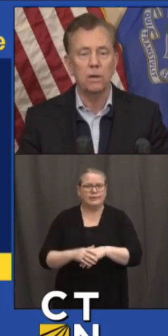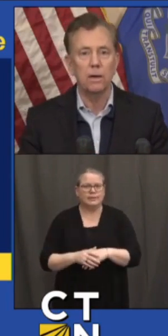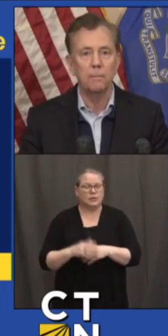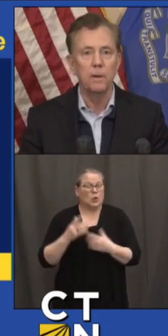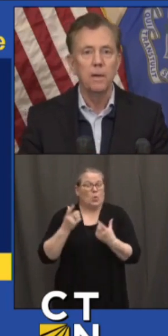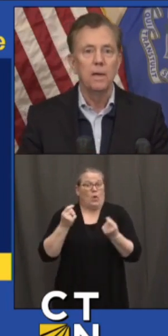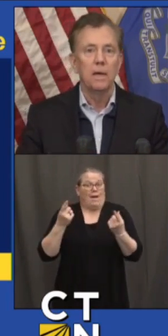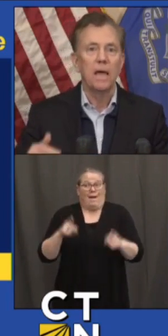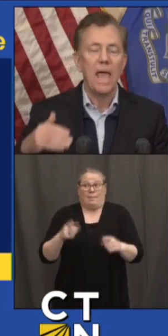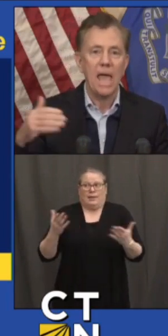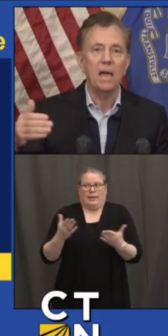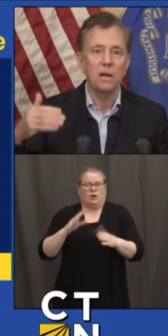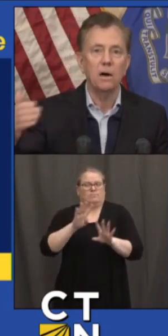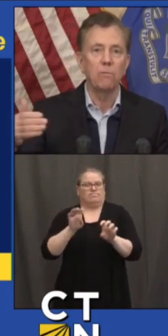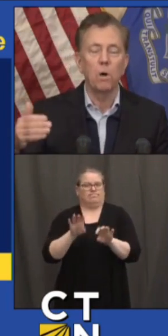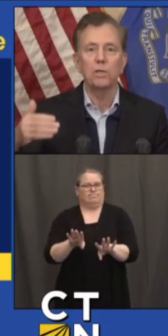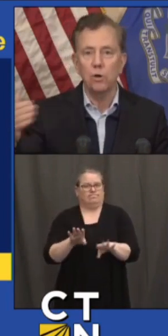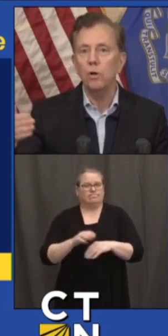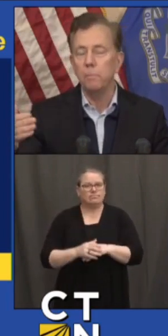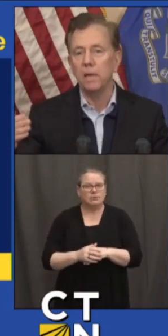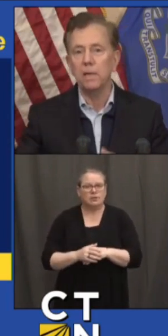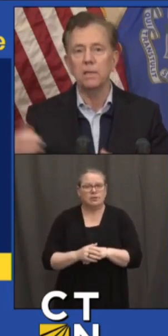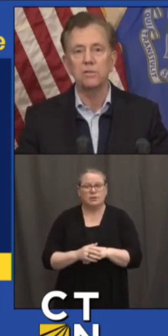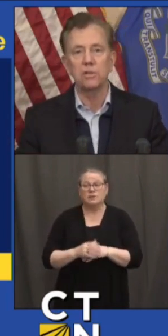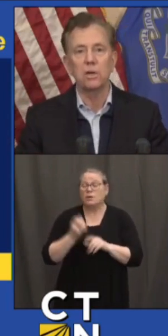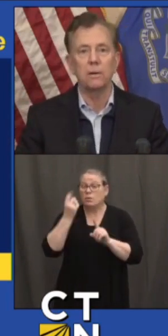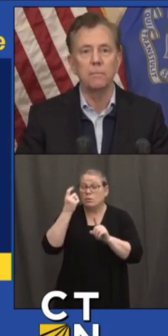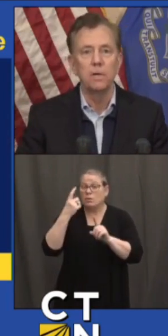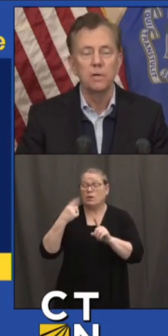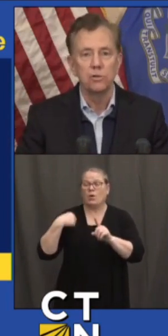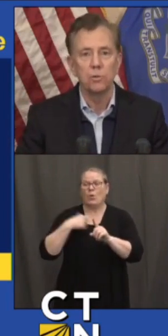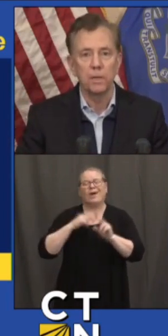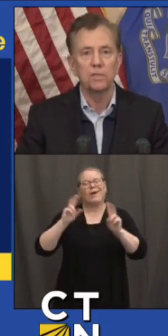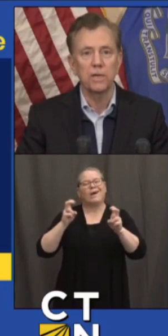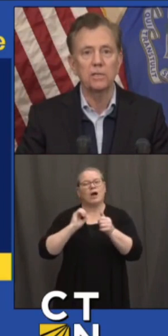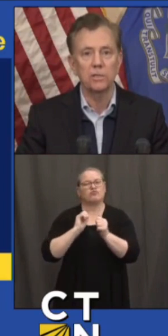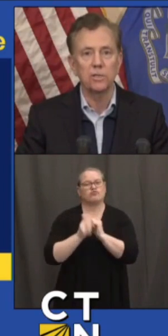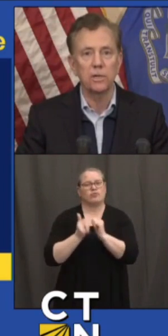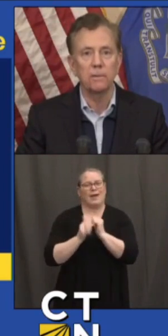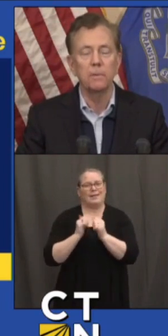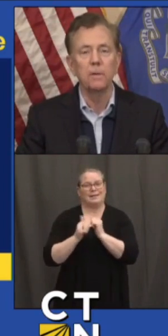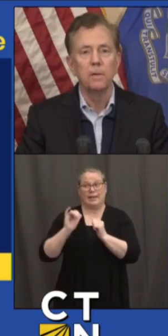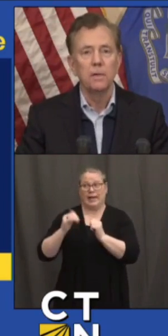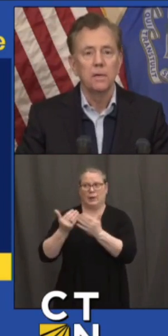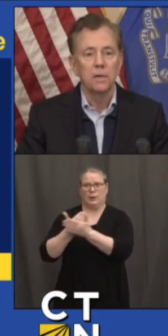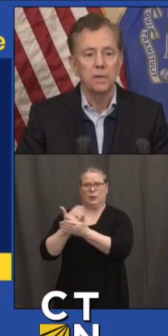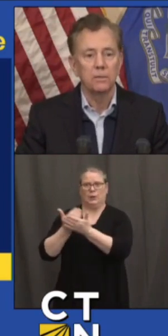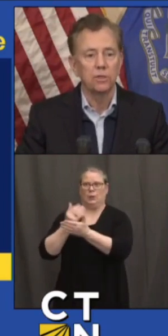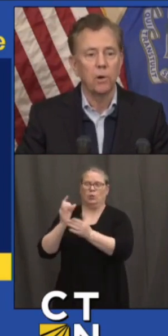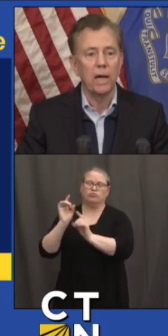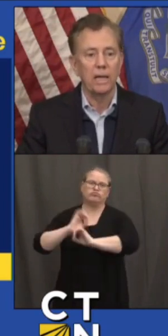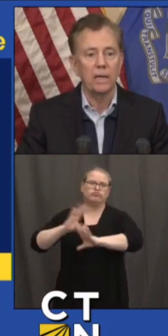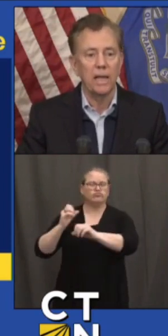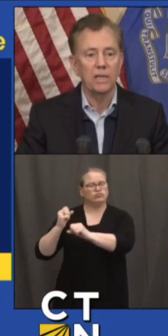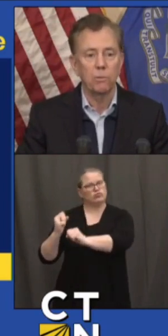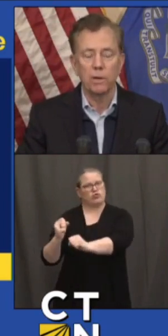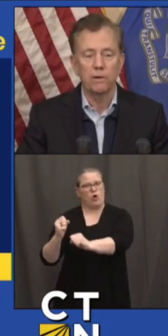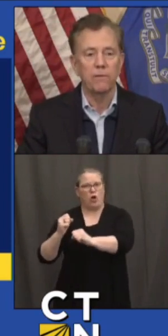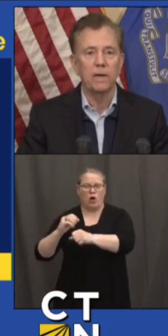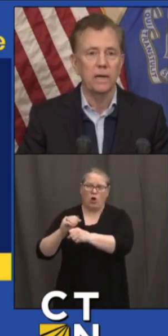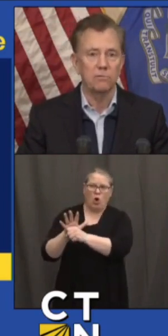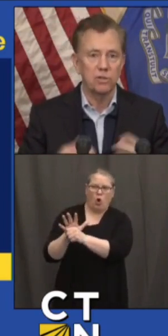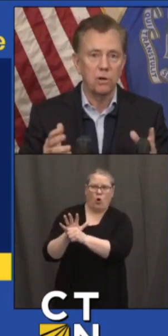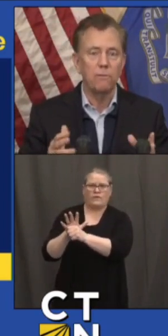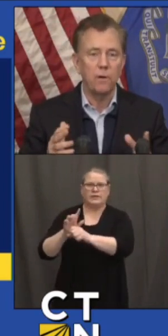can ahead of what could be this super contagious strain. And that's what we're